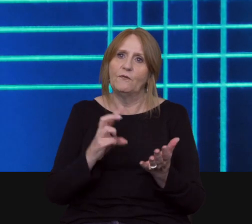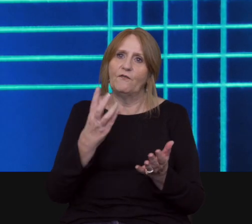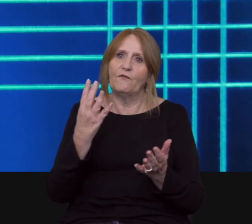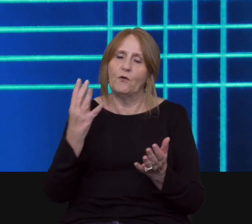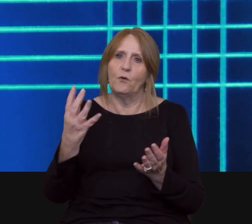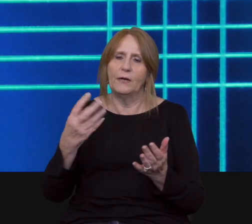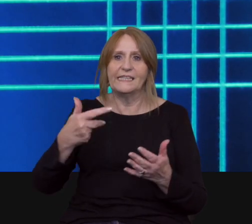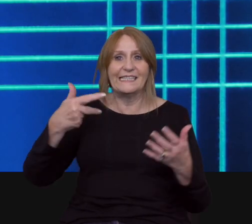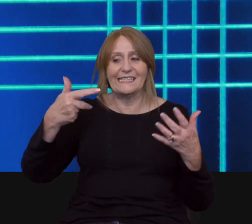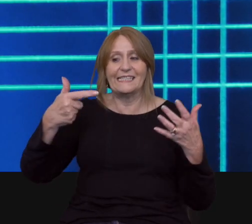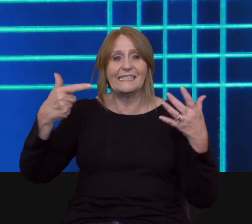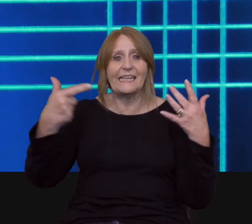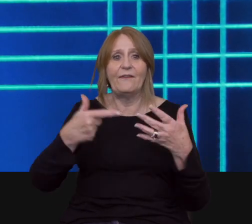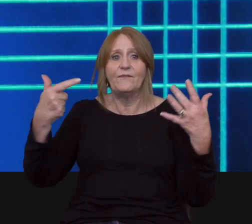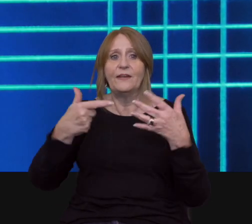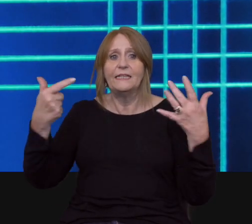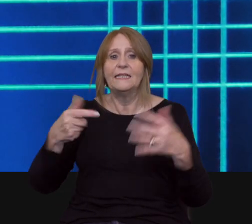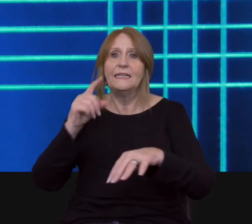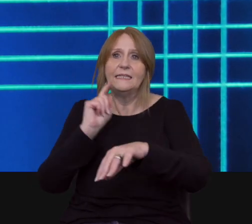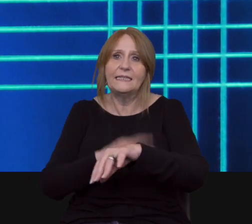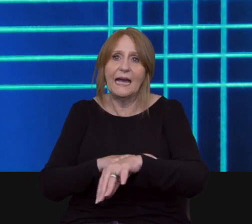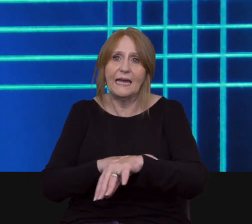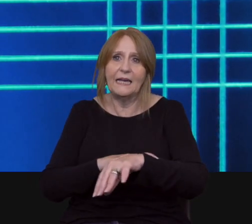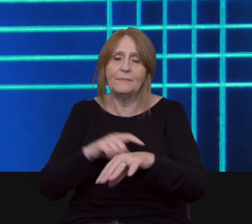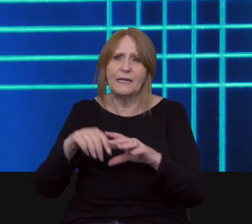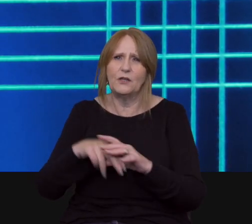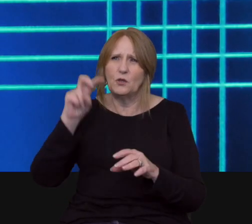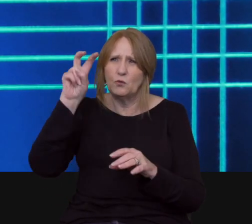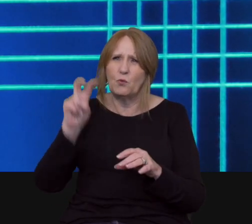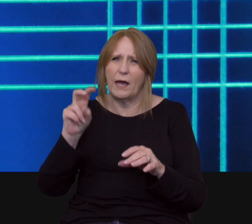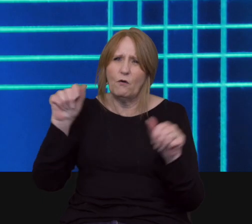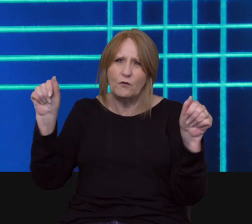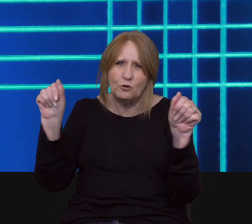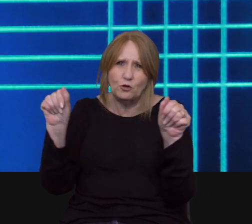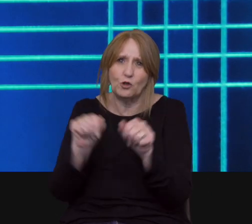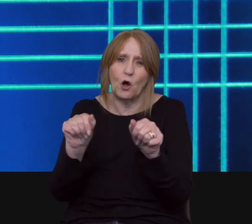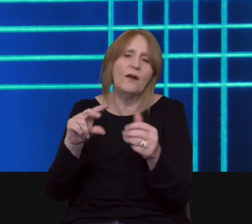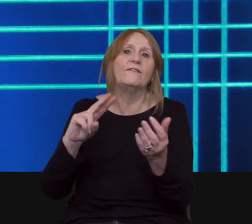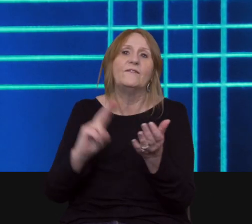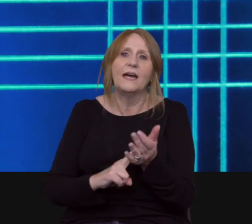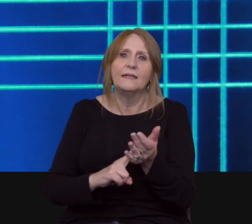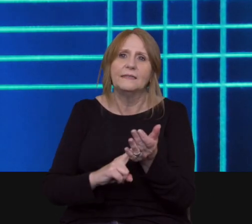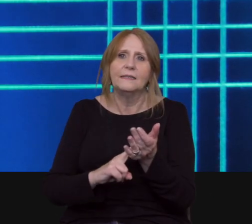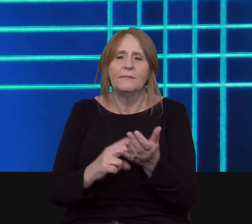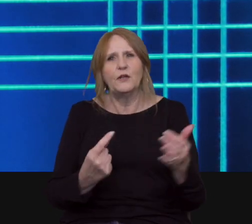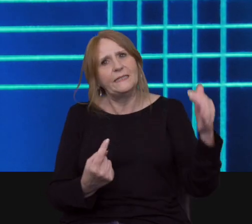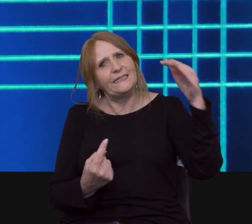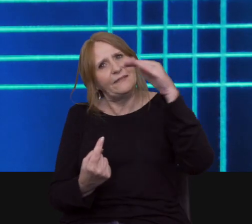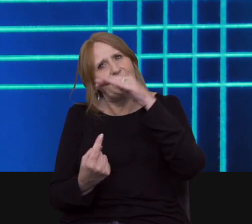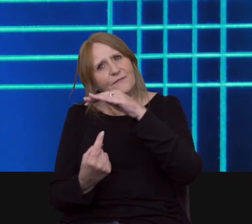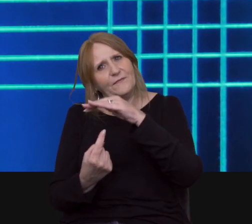17 times in 12 short verses, the divine